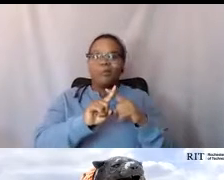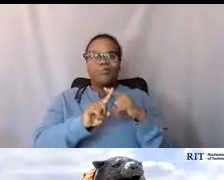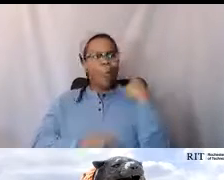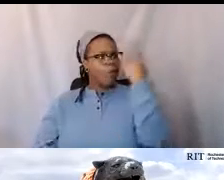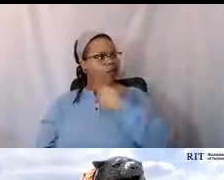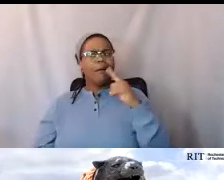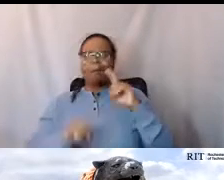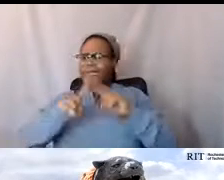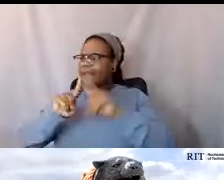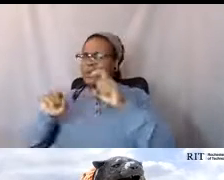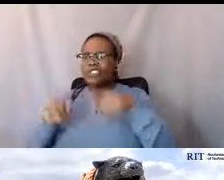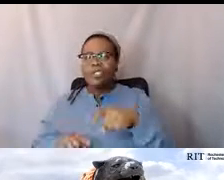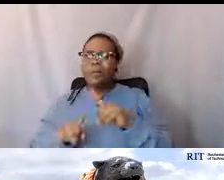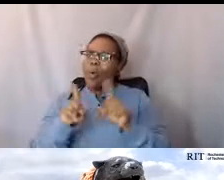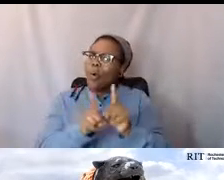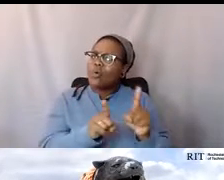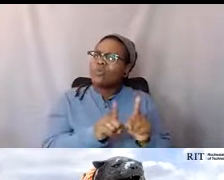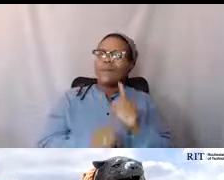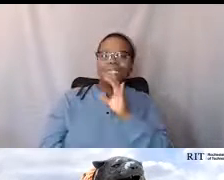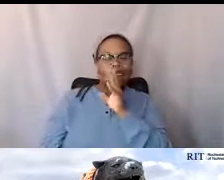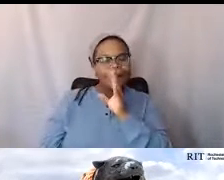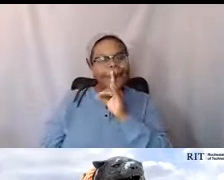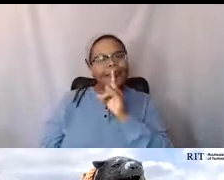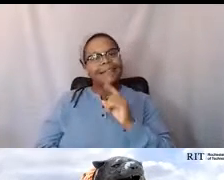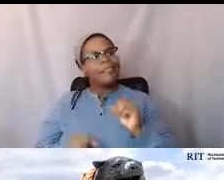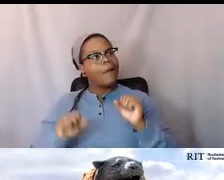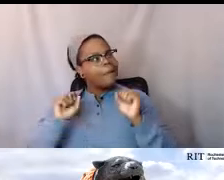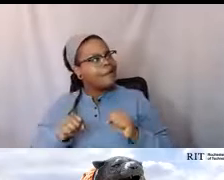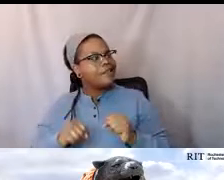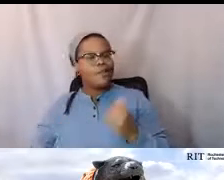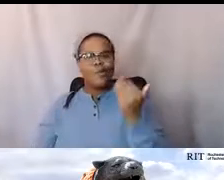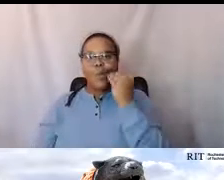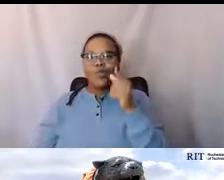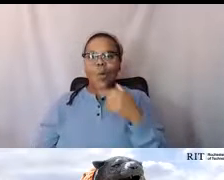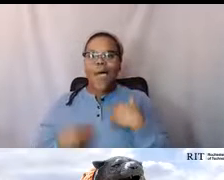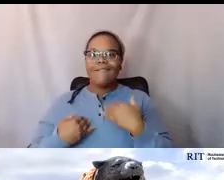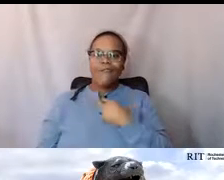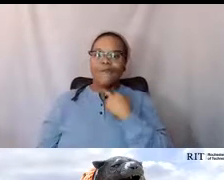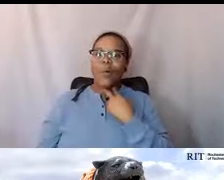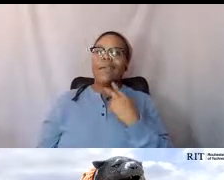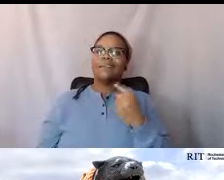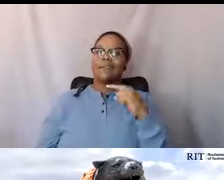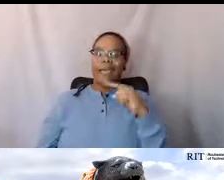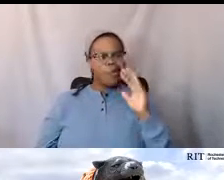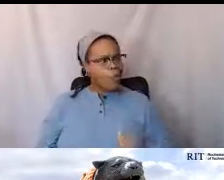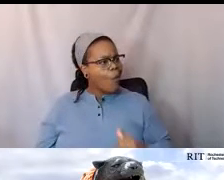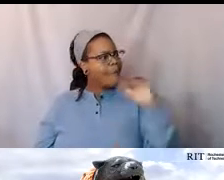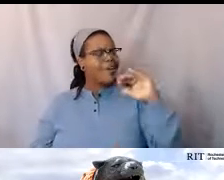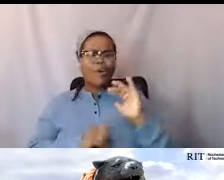ability to be able to speak, the ability to know that you have a voice. Like, I've grown up in a culture for the longest